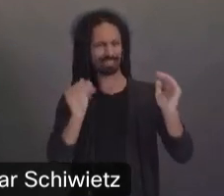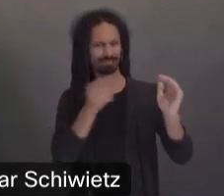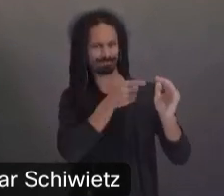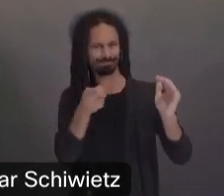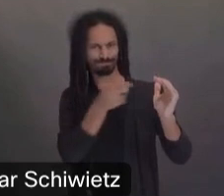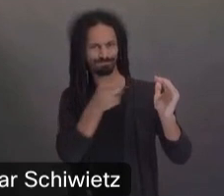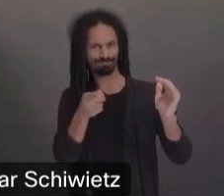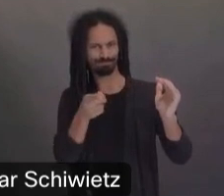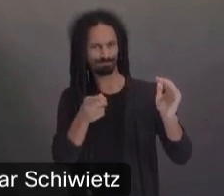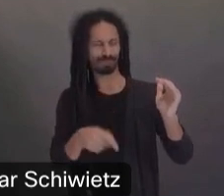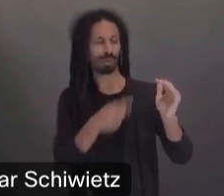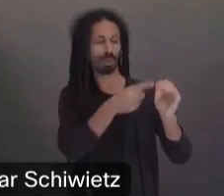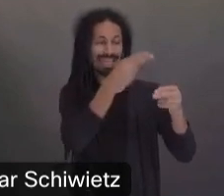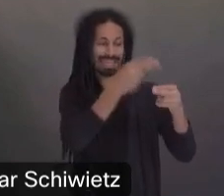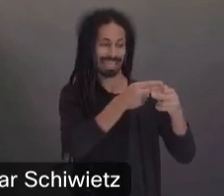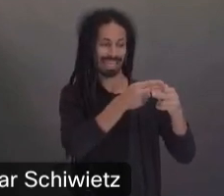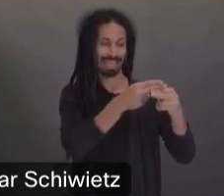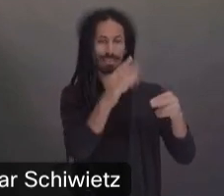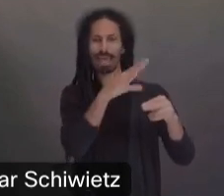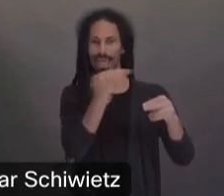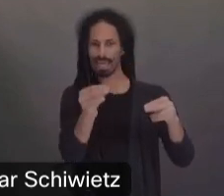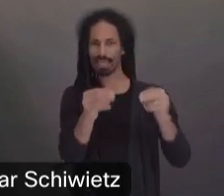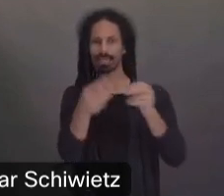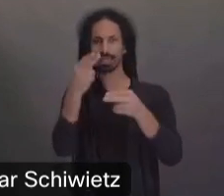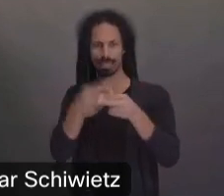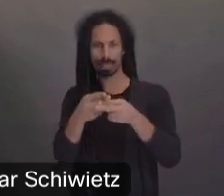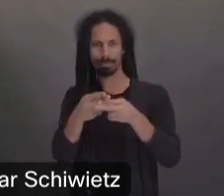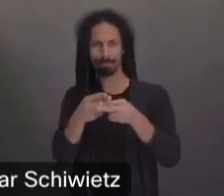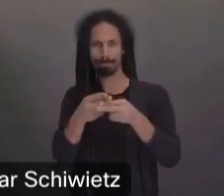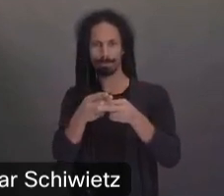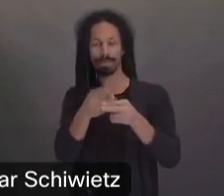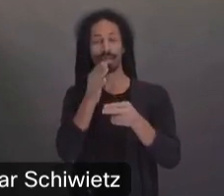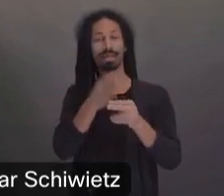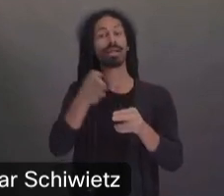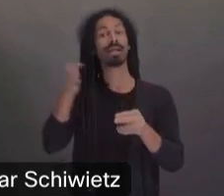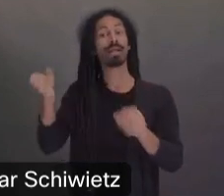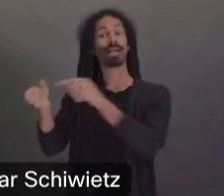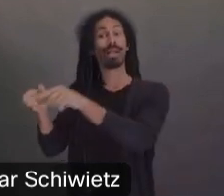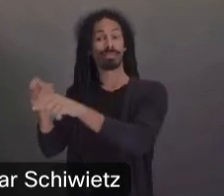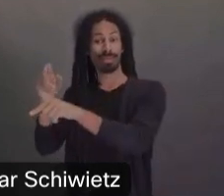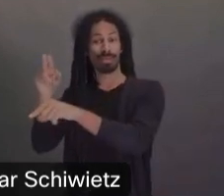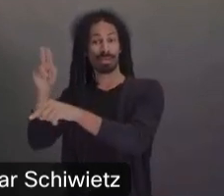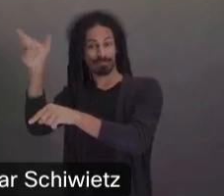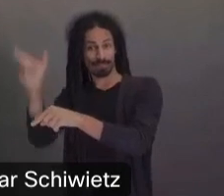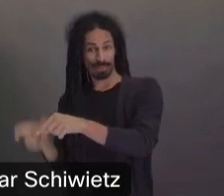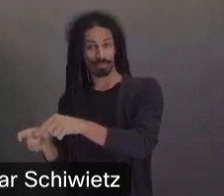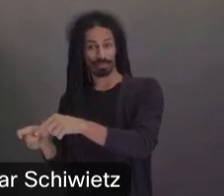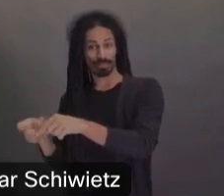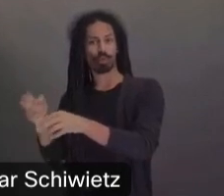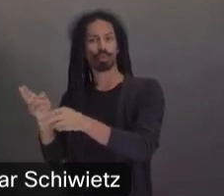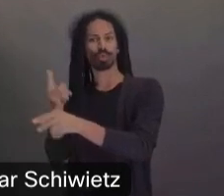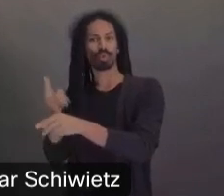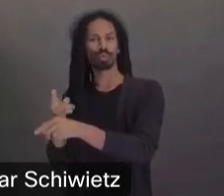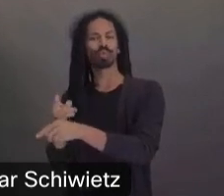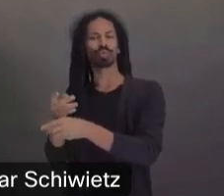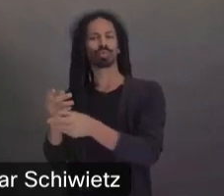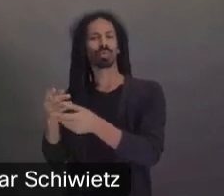citation form. Whereas in the narrative, we use the actual word and instead of the symbol.